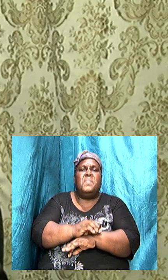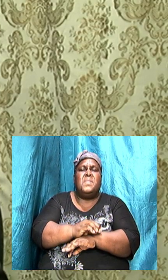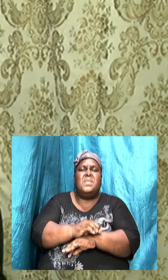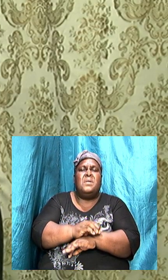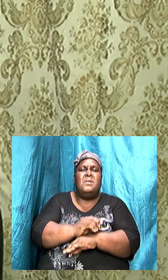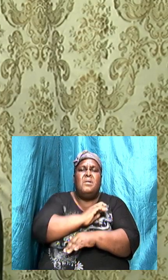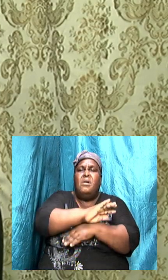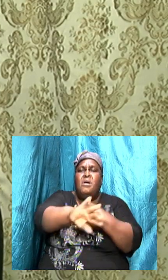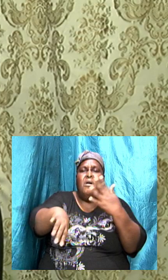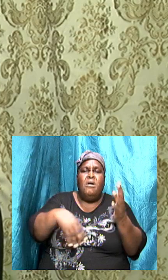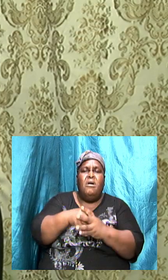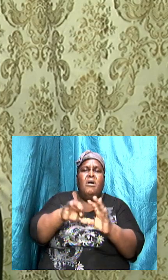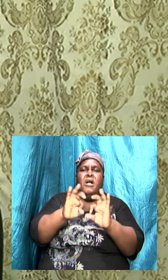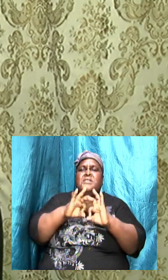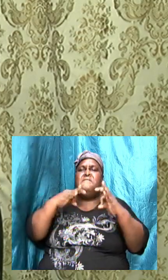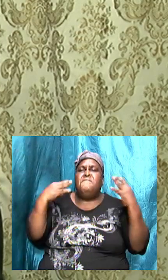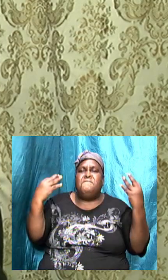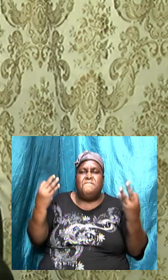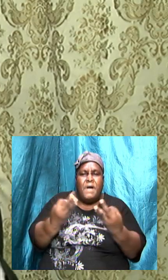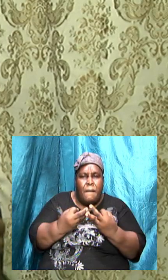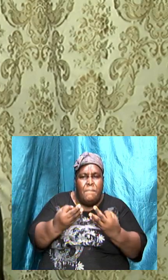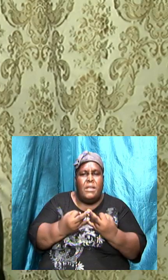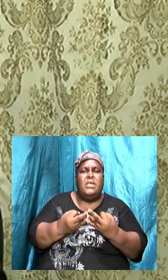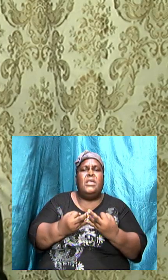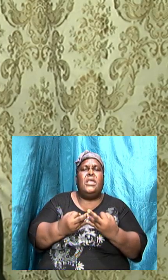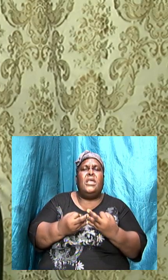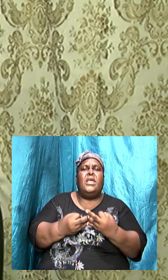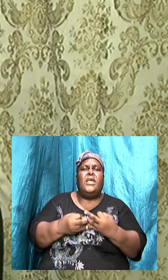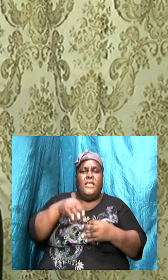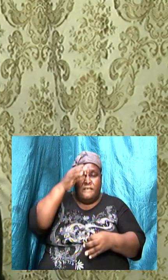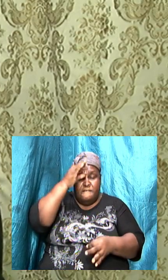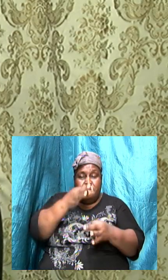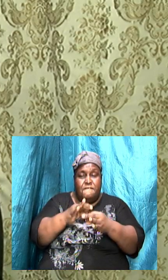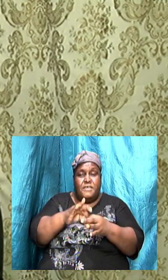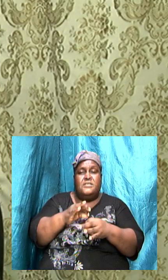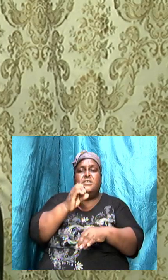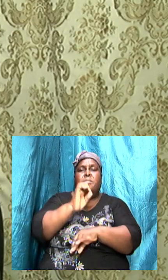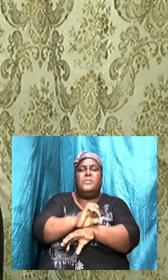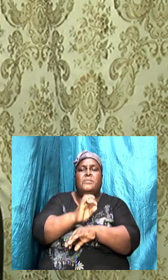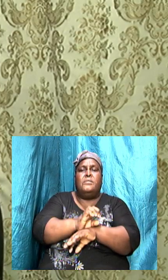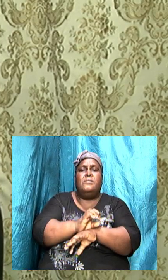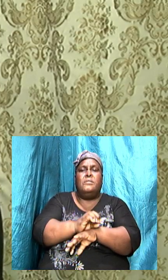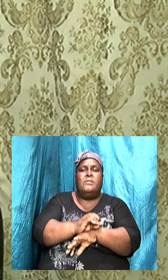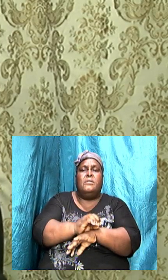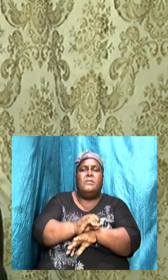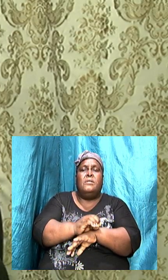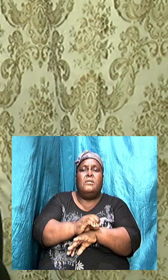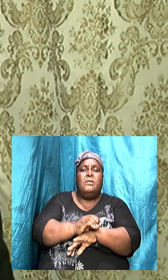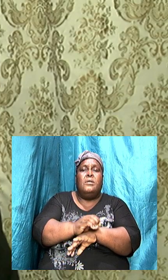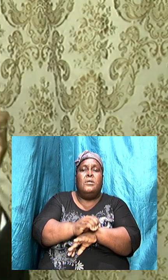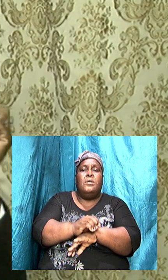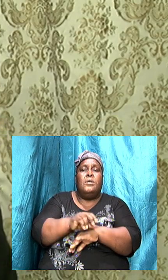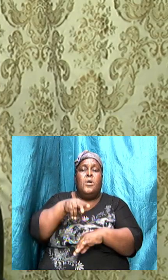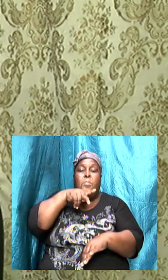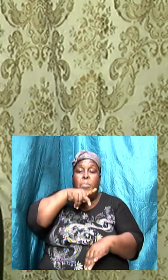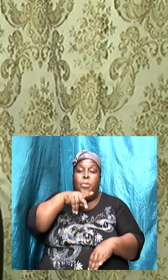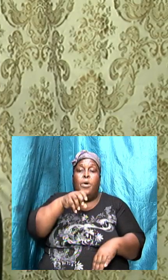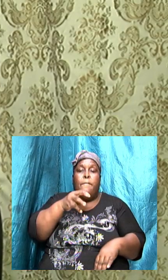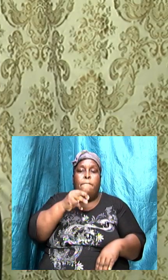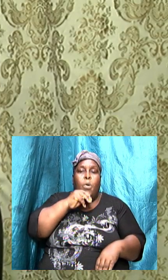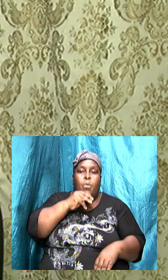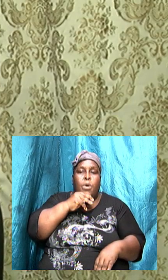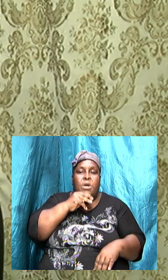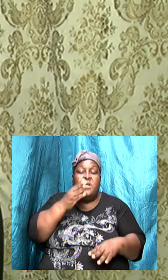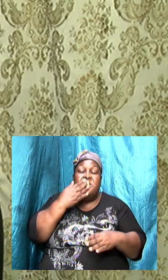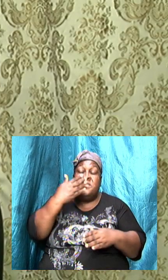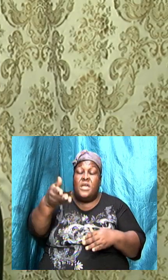Majestic, thank God for the pastor that they have. Faith Chapel Ascot, thank God for the pastor that they have. Faith Chapel Kelowna, thank God for the